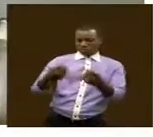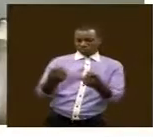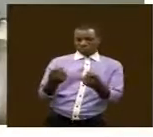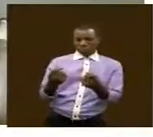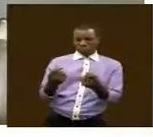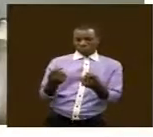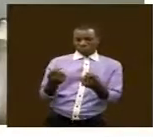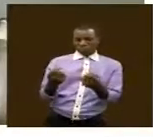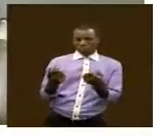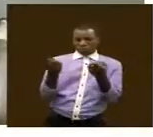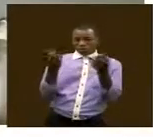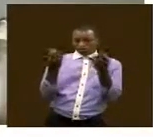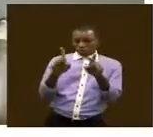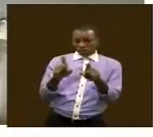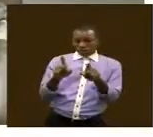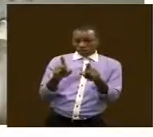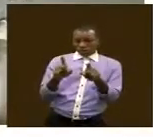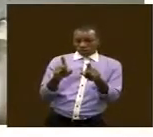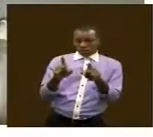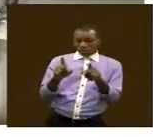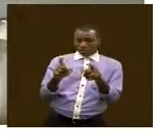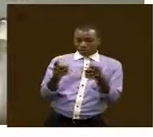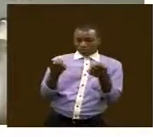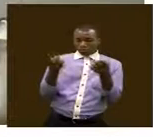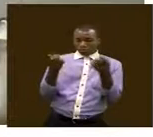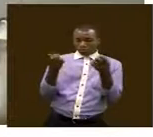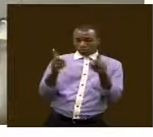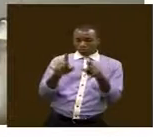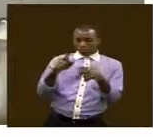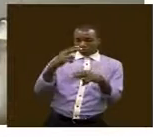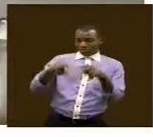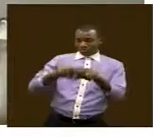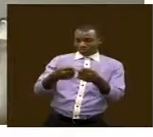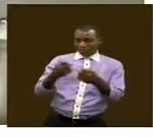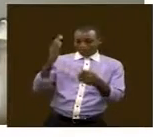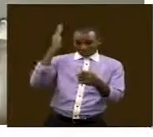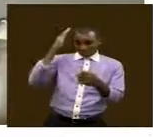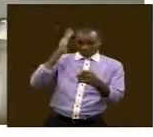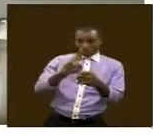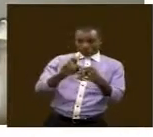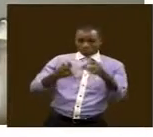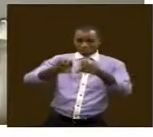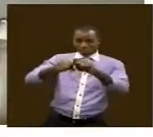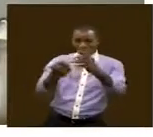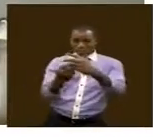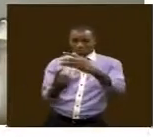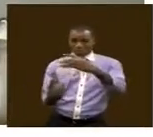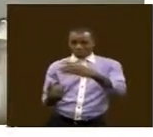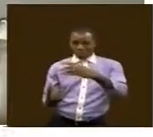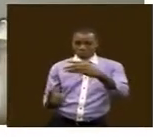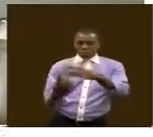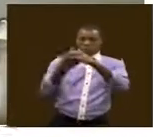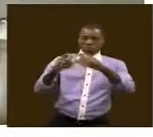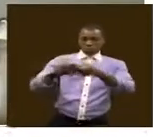When the larvae are ready to hatch, they use a small temporary tooth on their heads to break open the egg along a